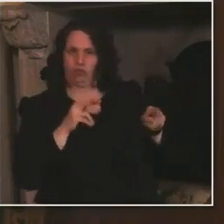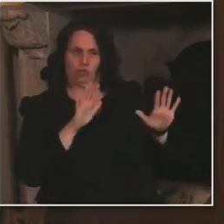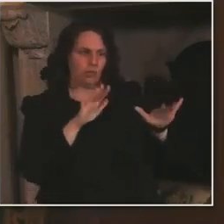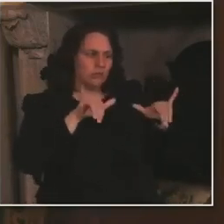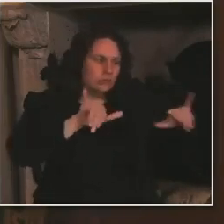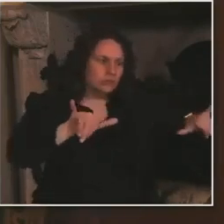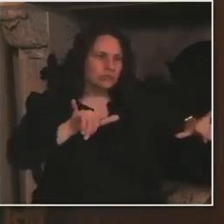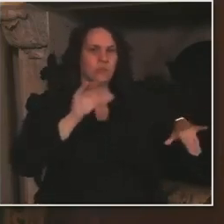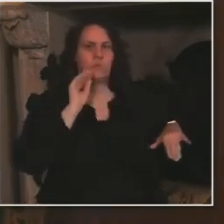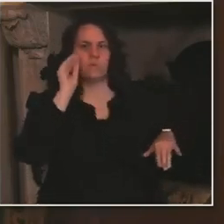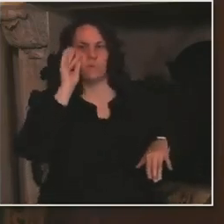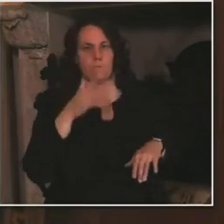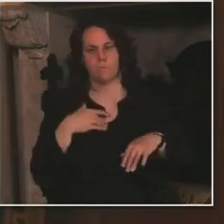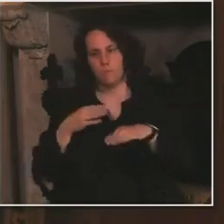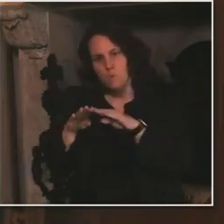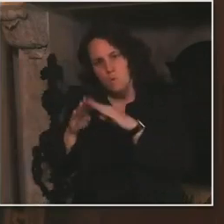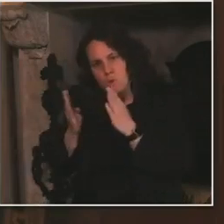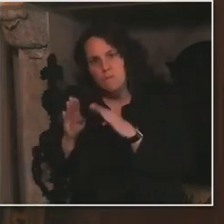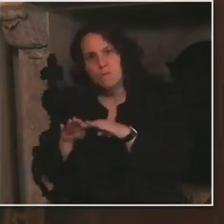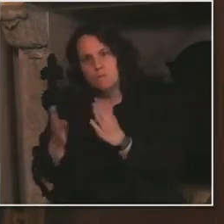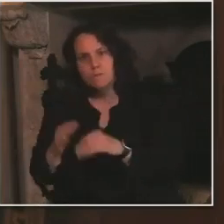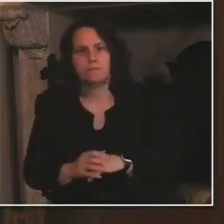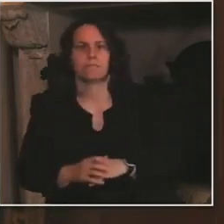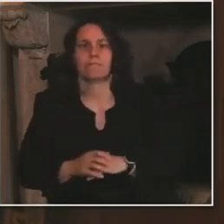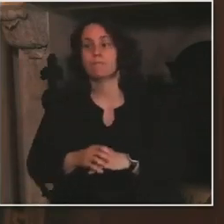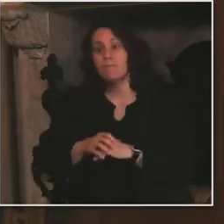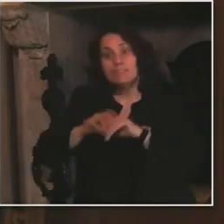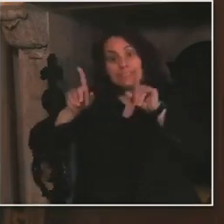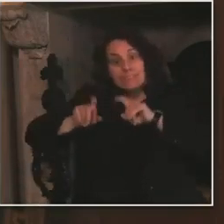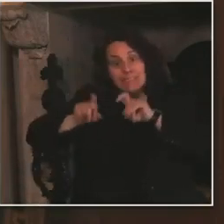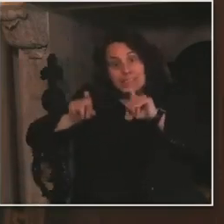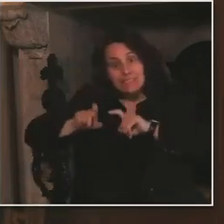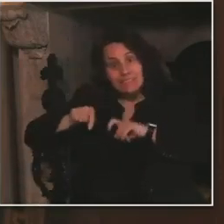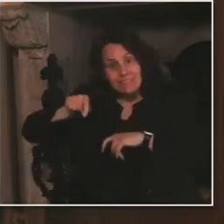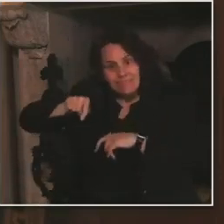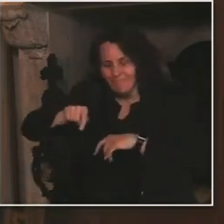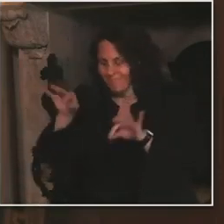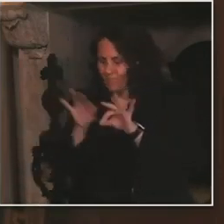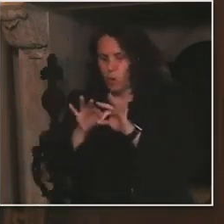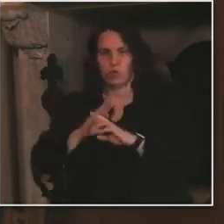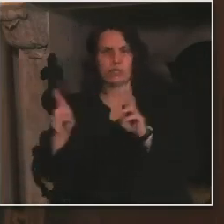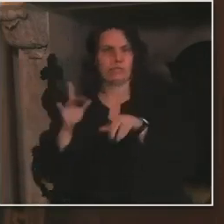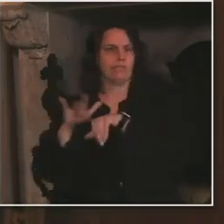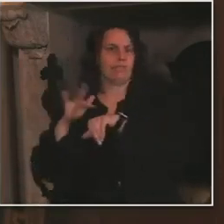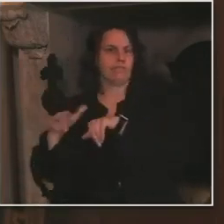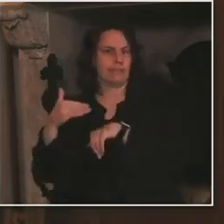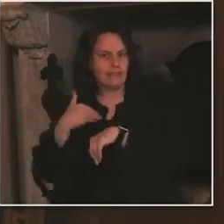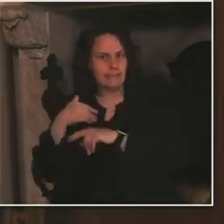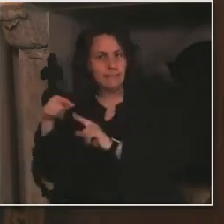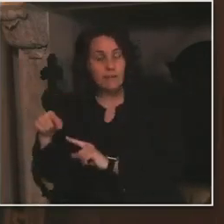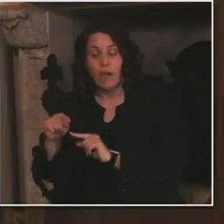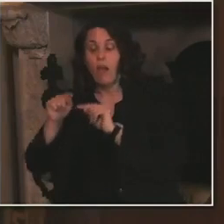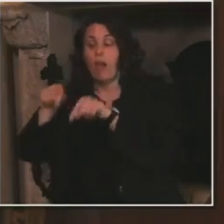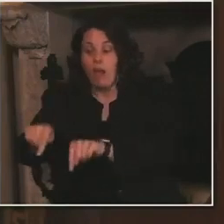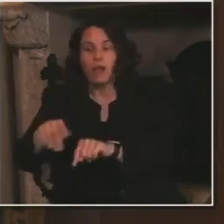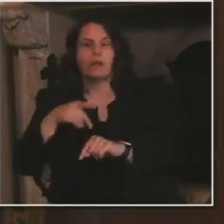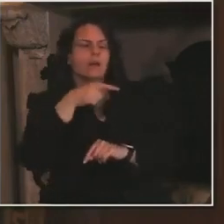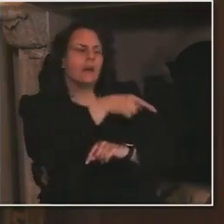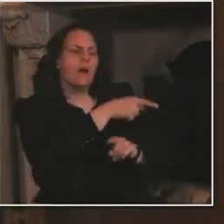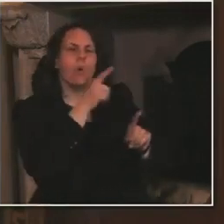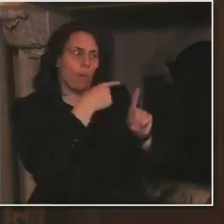contact tracing, get those people isolated, get people who are exposed quarantined. And if we do that very, very well, and